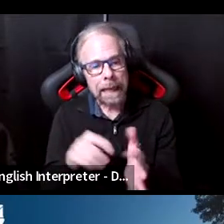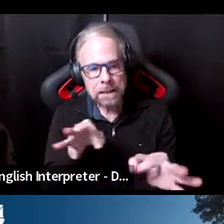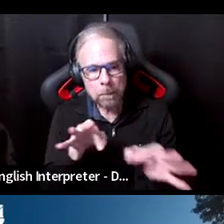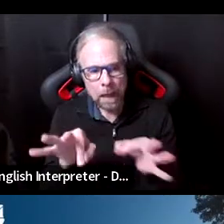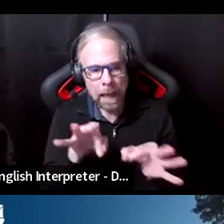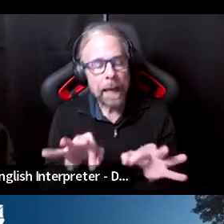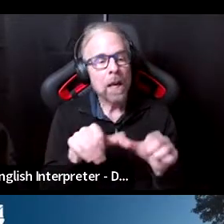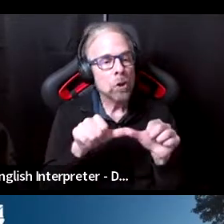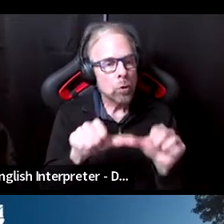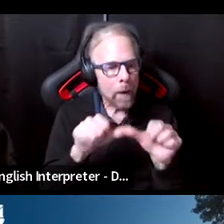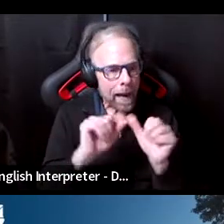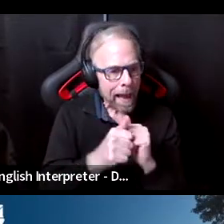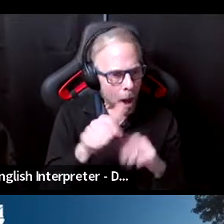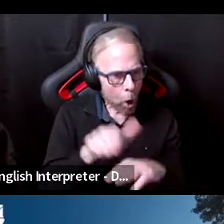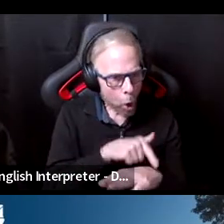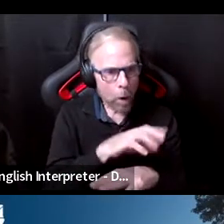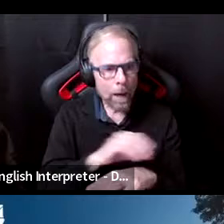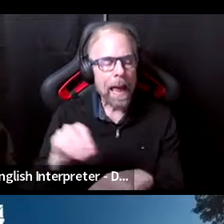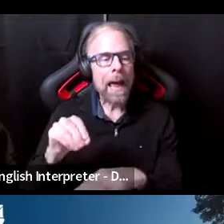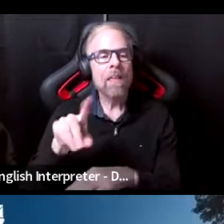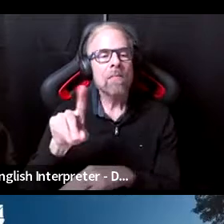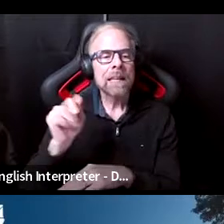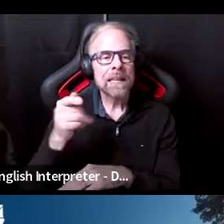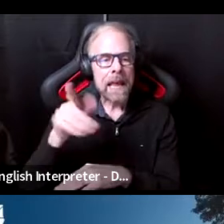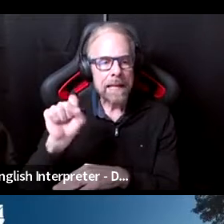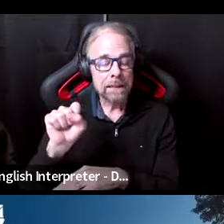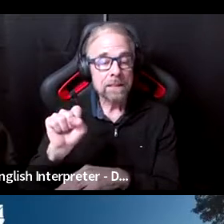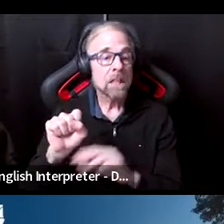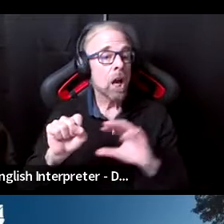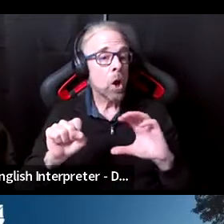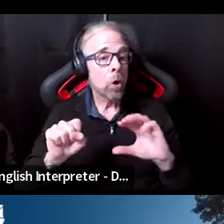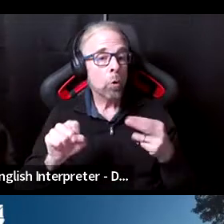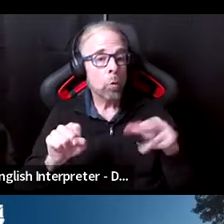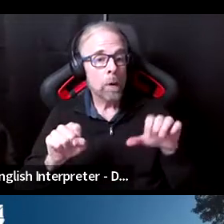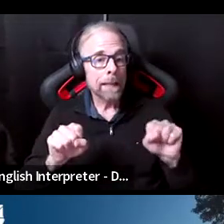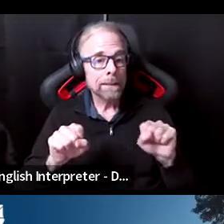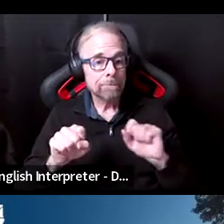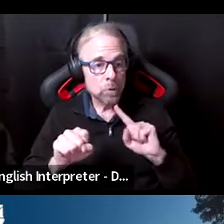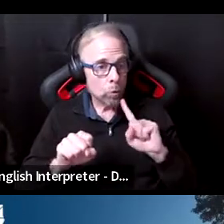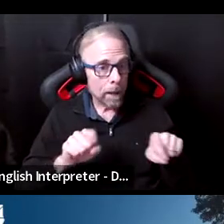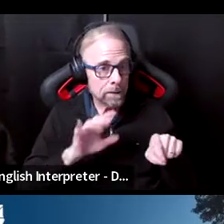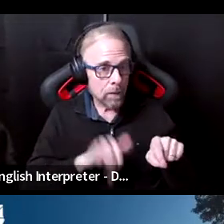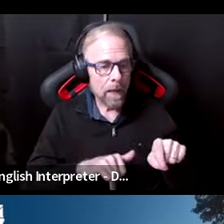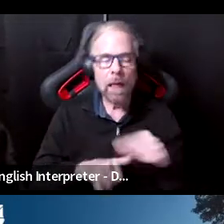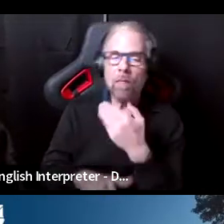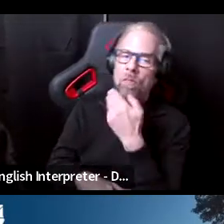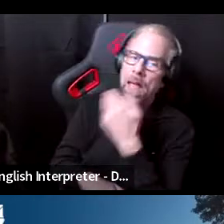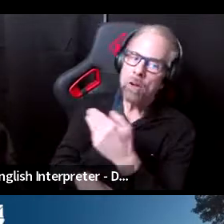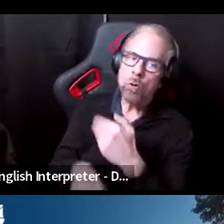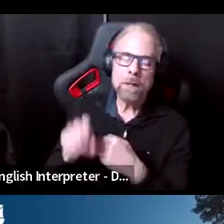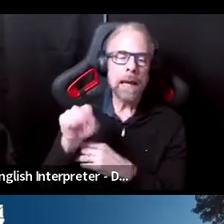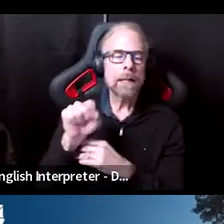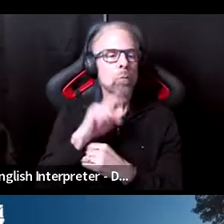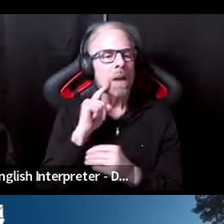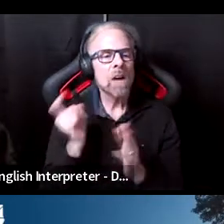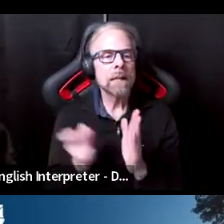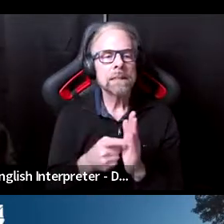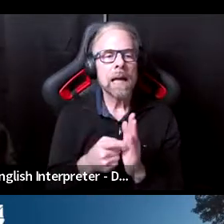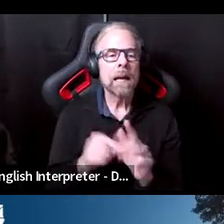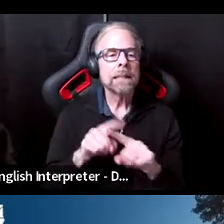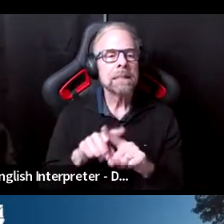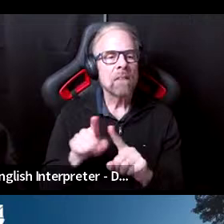the dates? And Chris, we'll turn that over to you. Yeah, thanks, Kimberly. So we've identified impacts in the